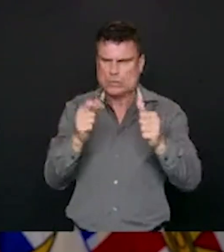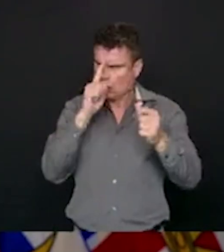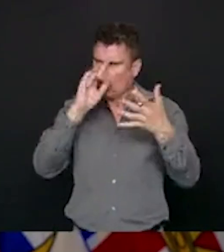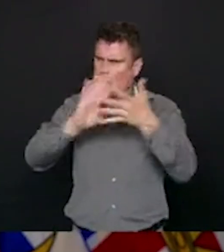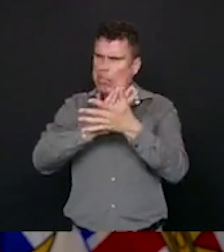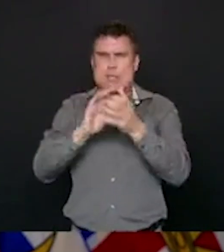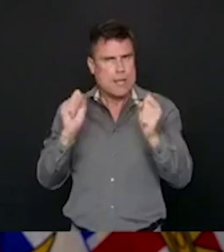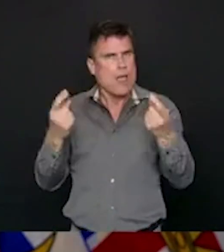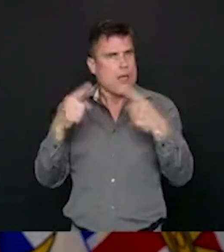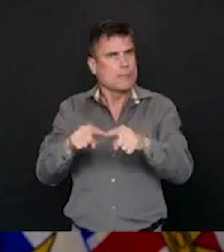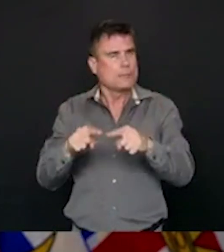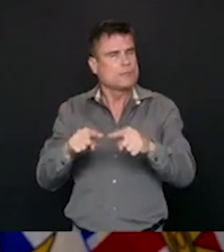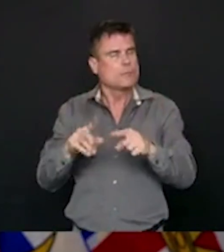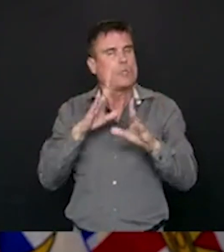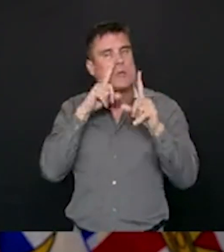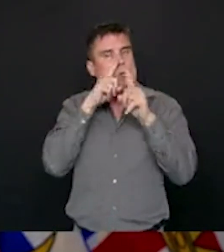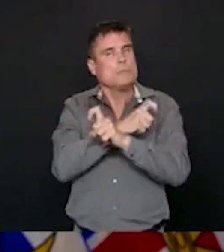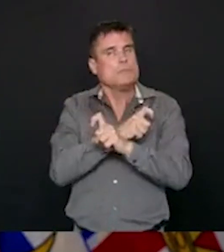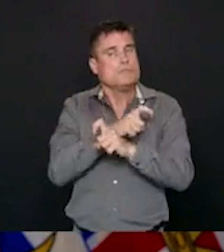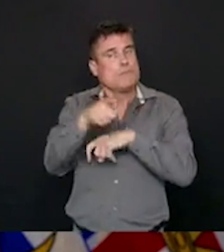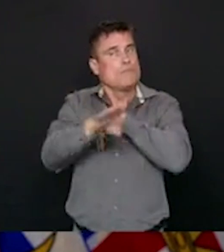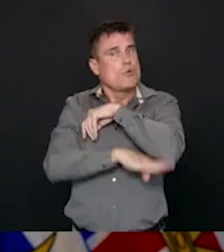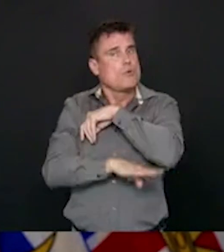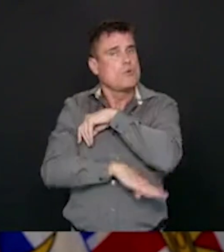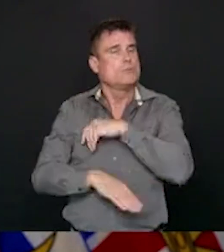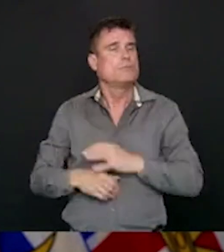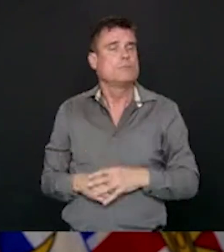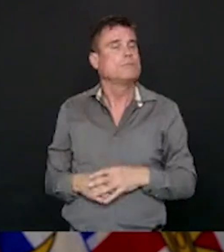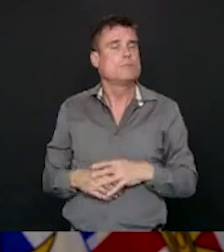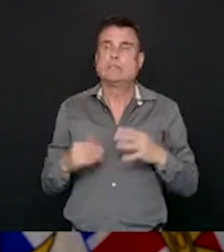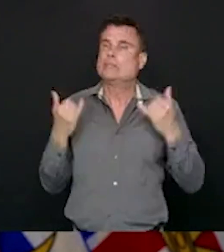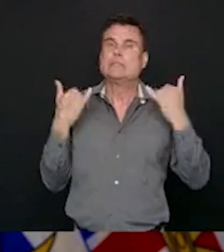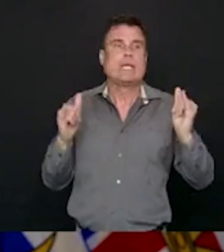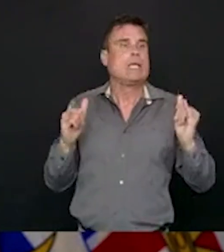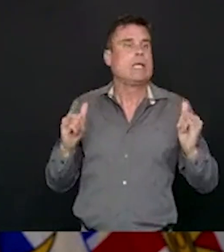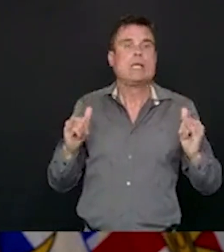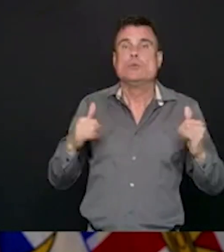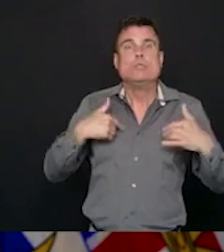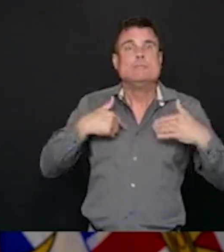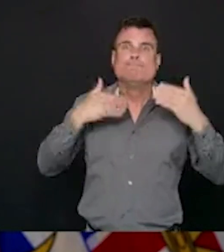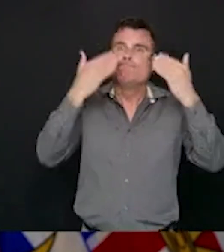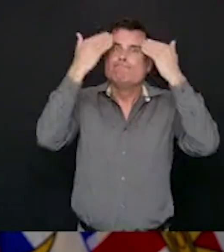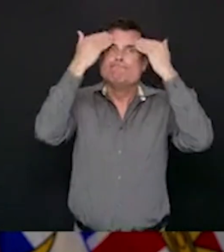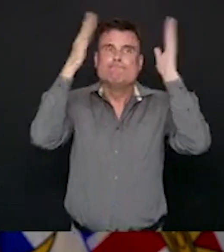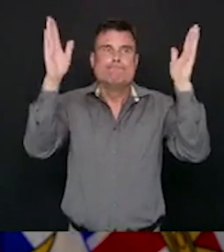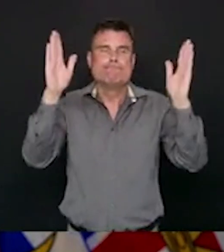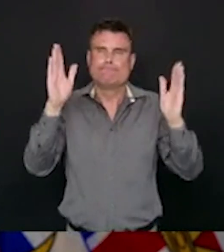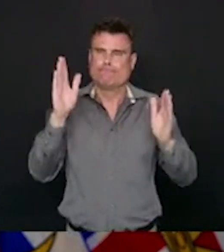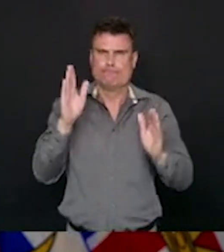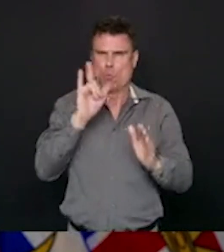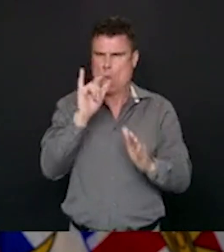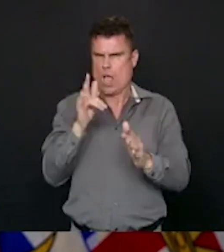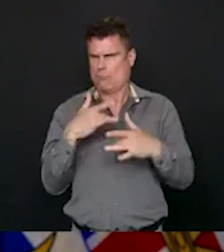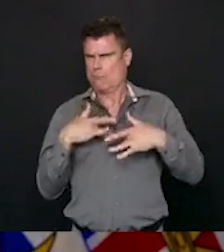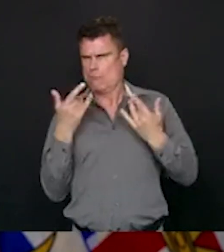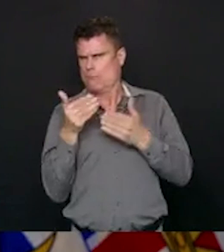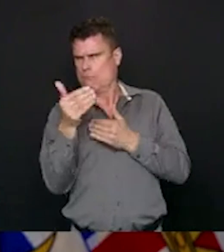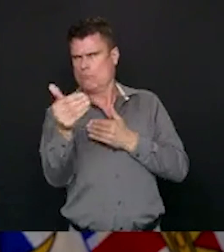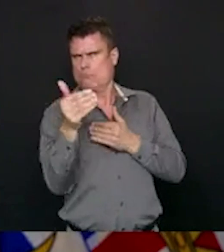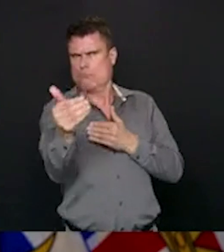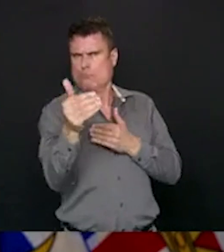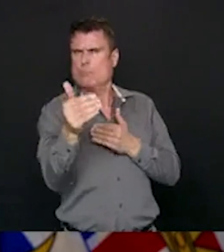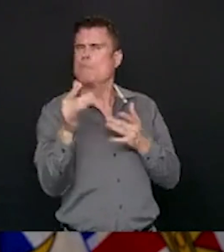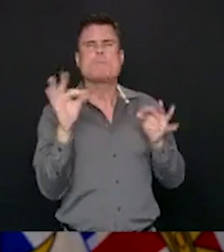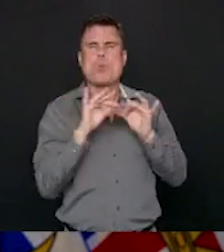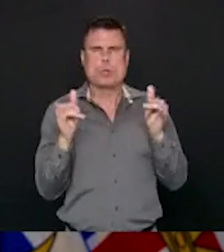complicated. There's a lot we don't yet know, but as I've said, we're watching and learning from